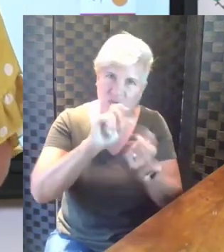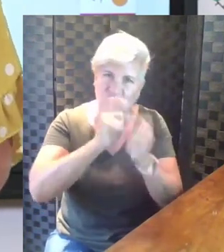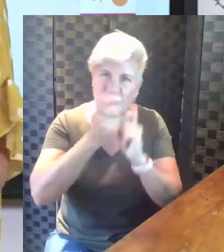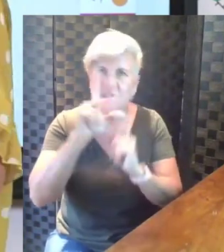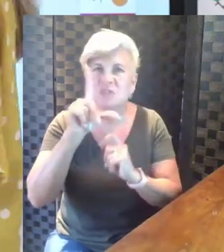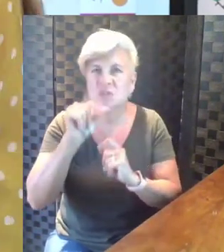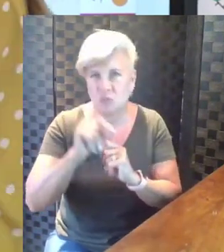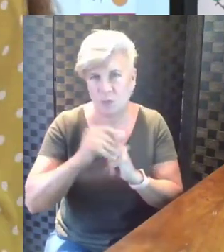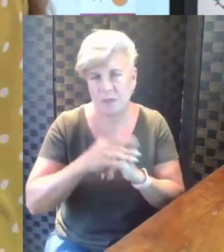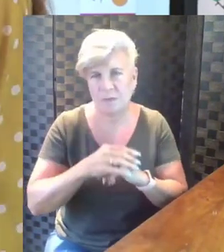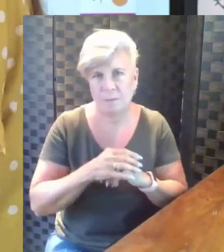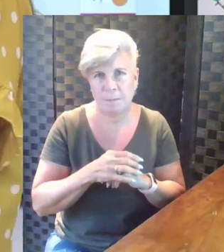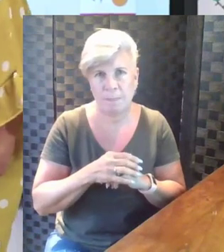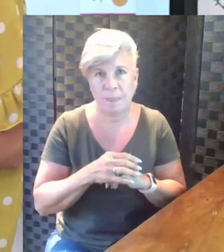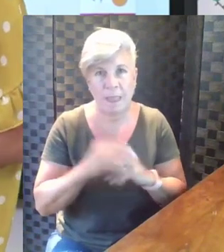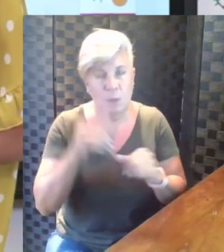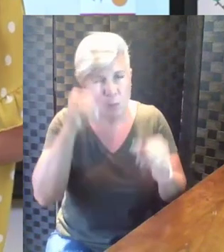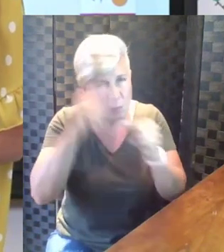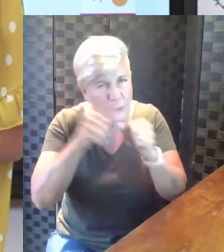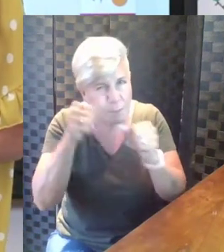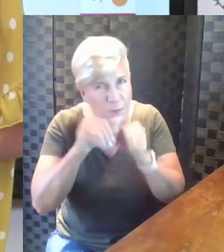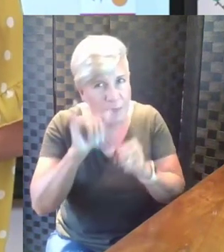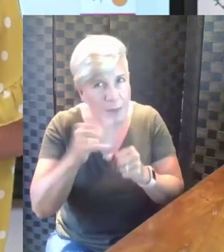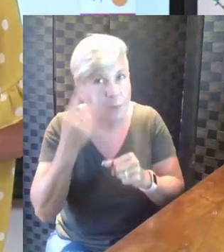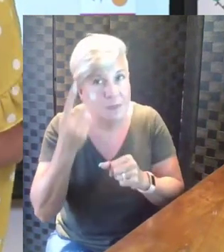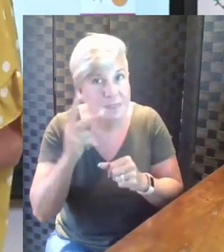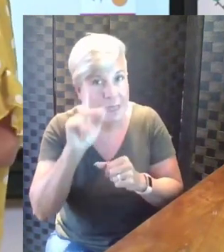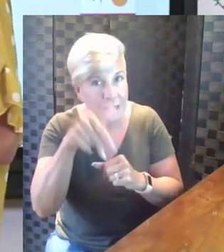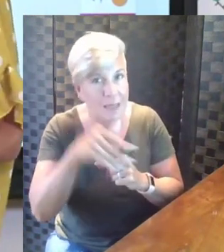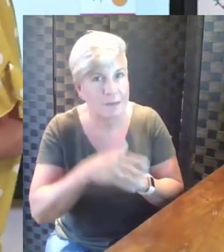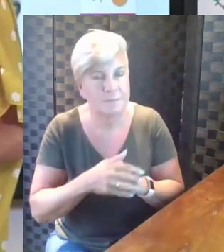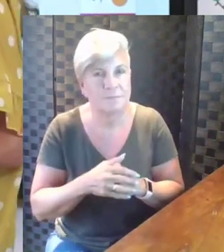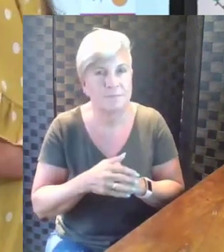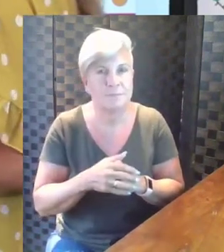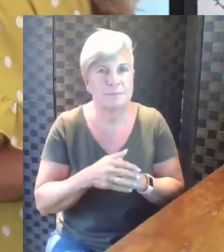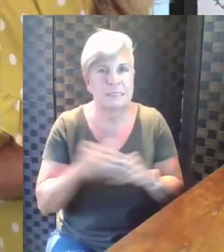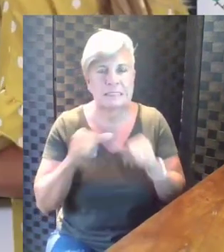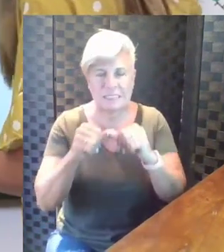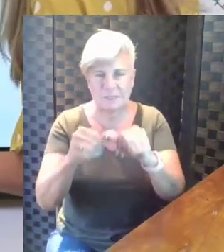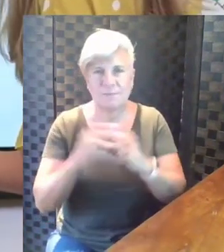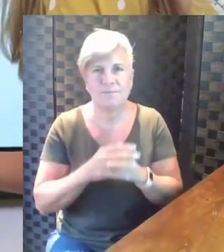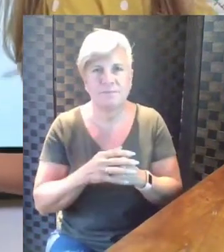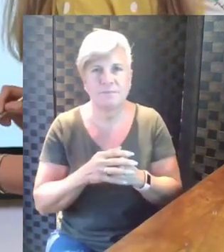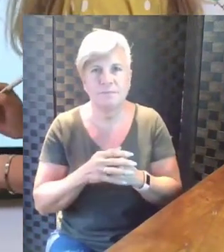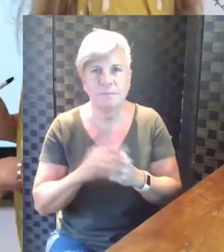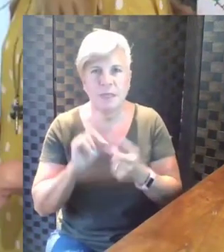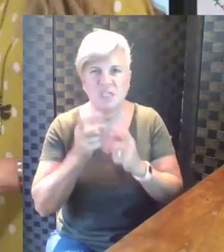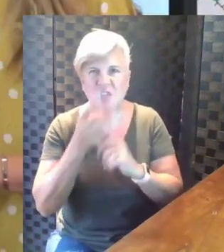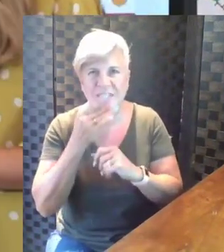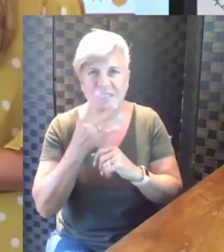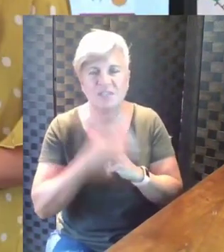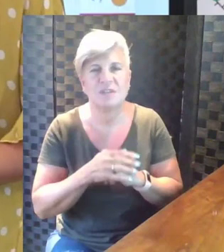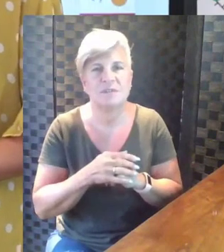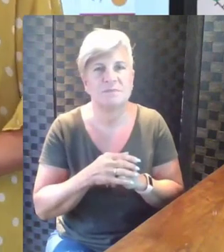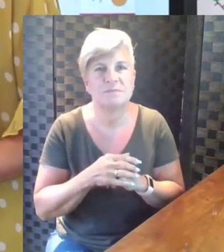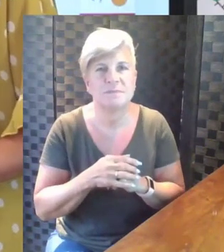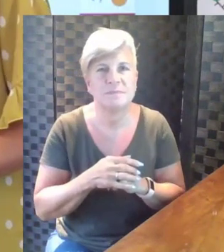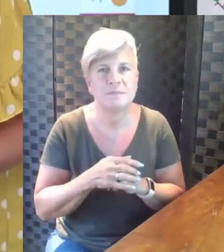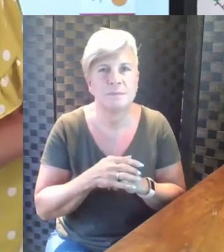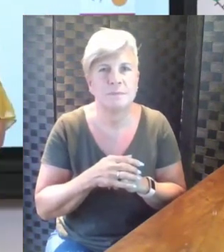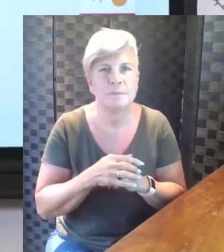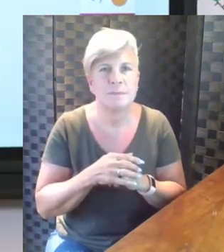all right? So let's keep that in mind because we're going to see that again later. Let's go to the next one. I'm going to switch colors to make it a little easier for you